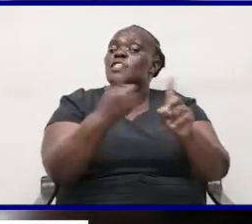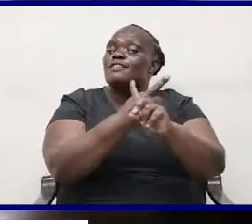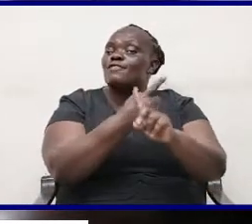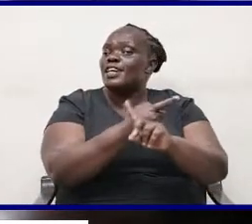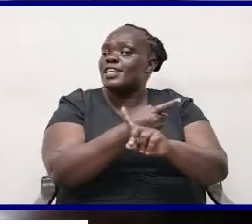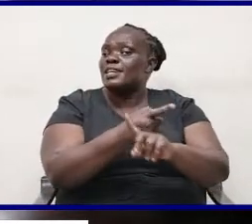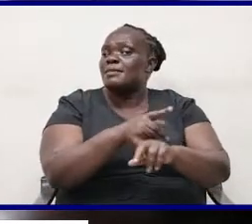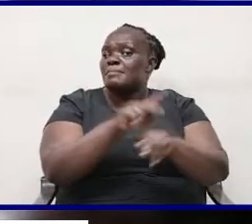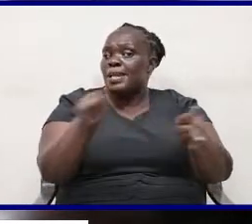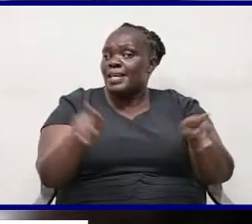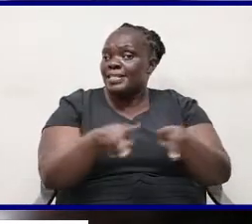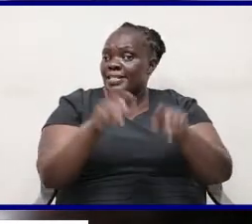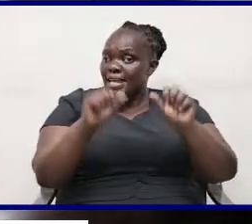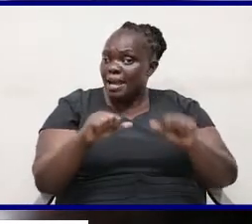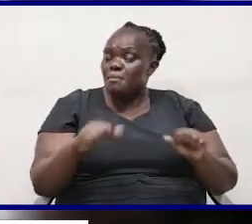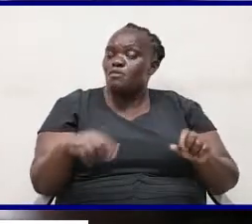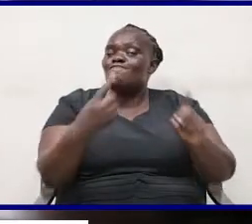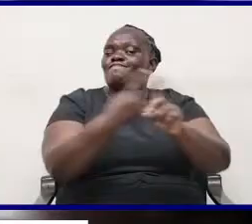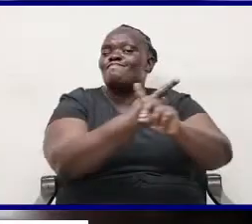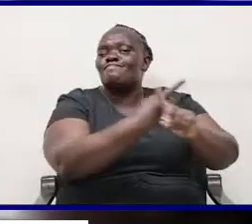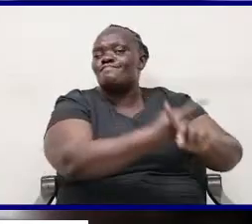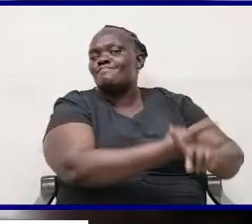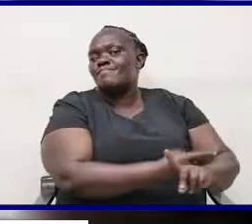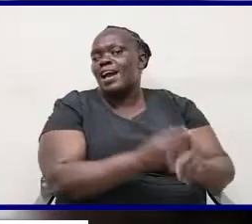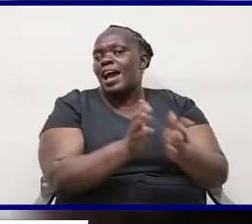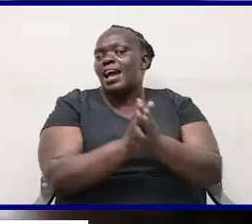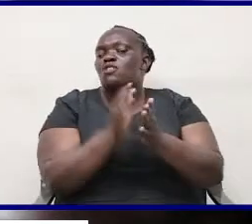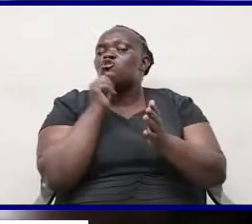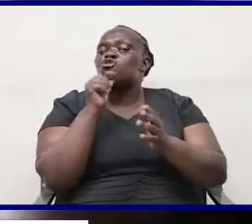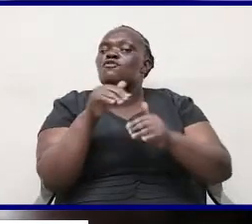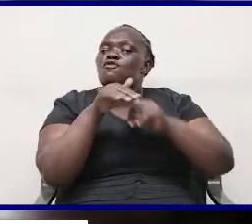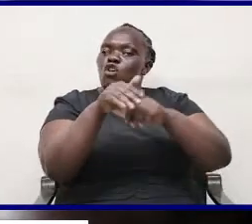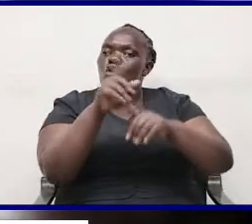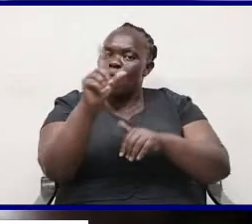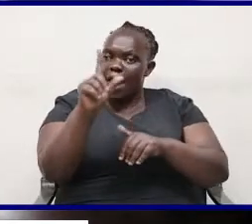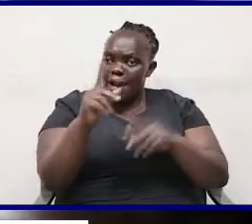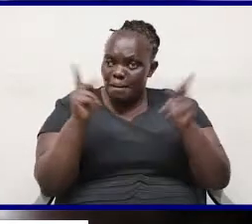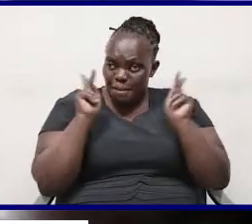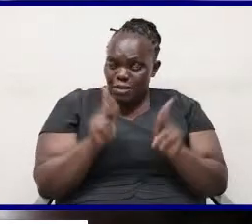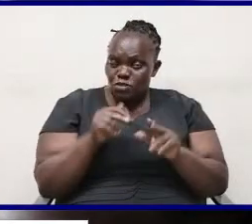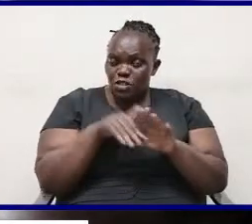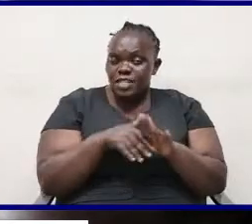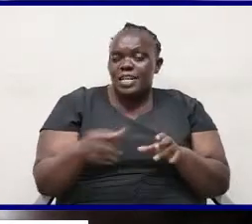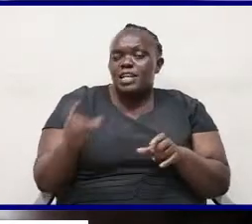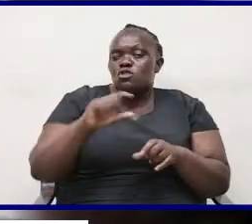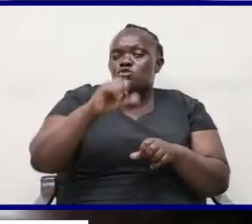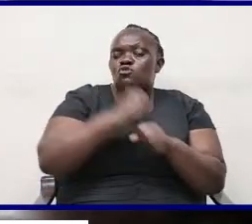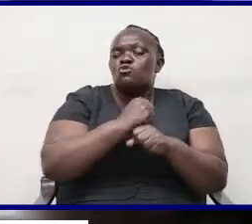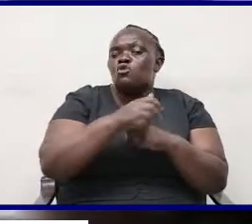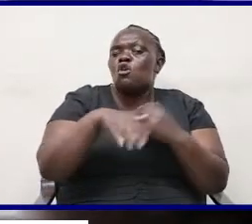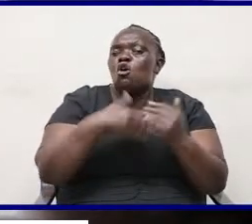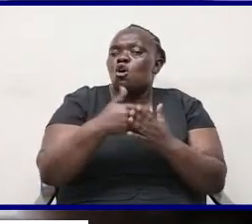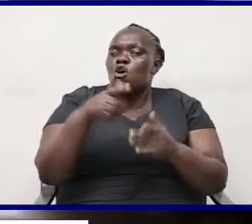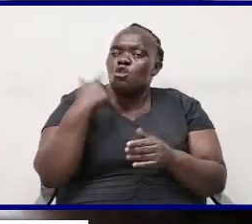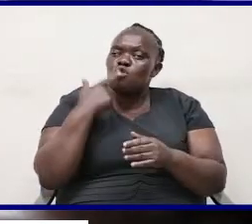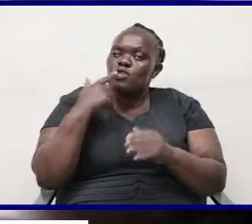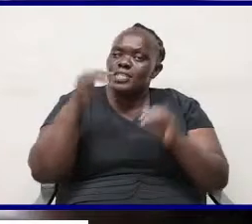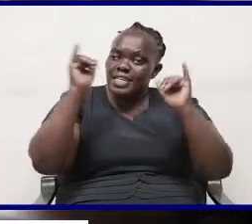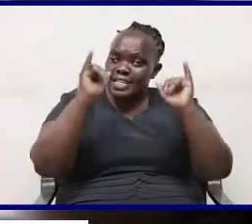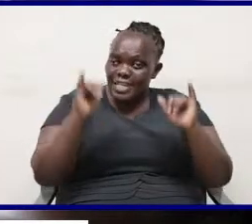different markets so that we can be able to diversify and don't depend on just one market. So in addition to doing all those